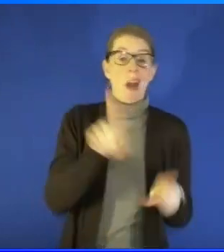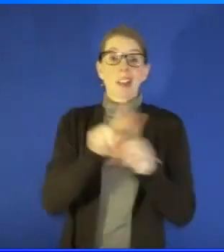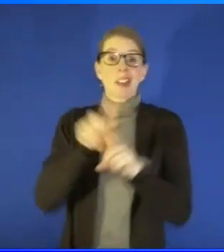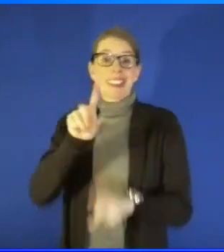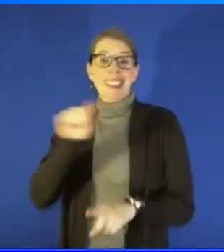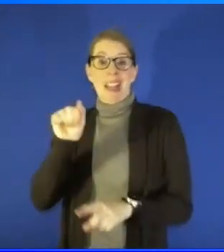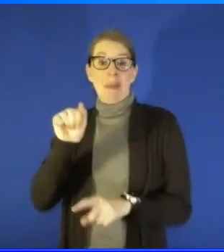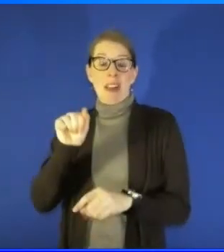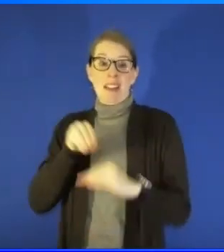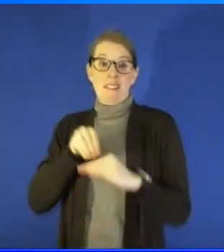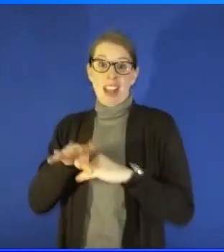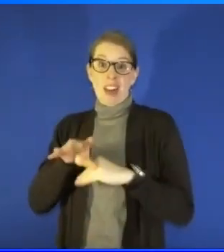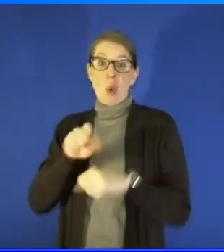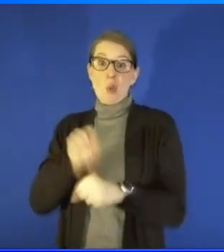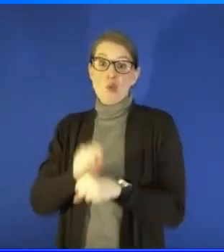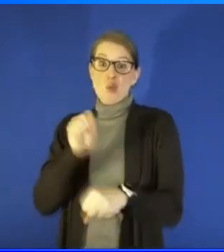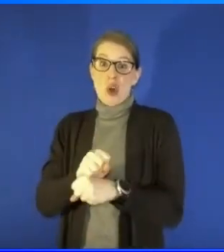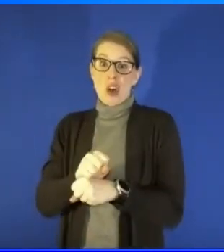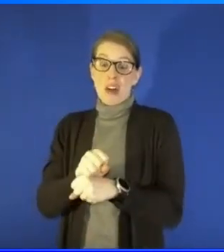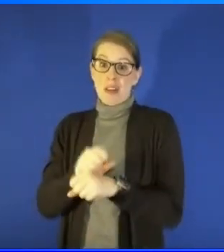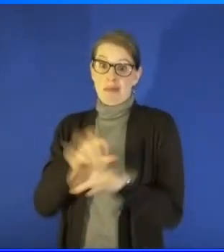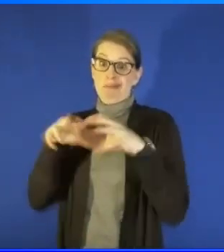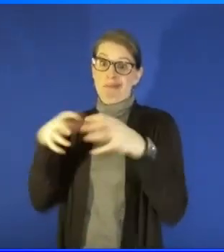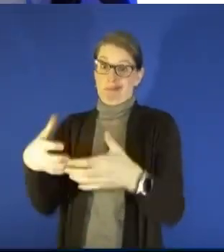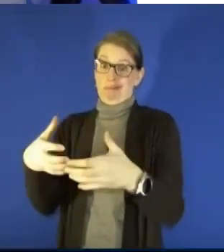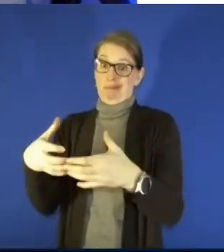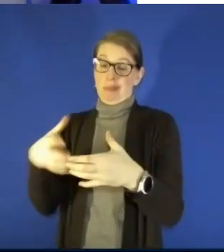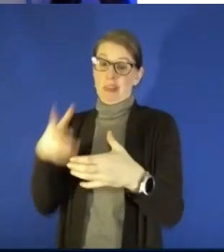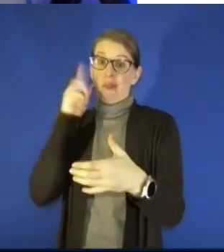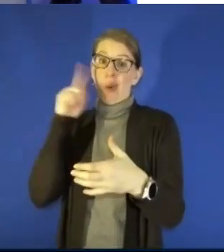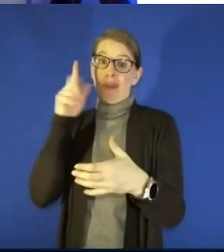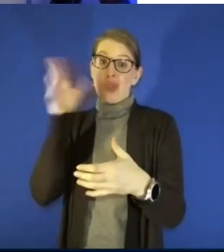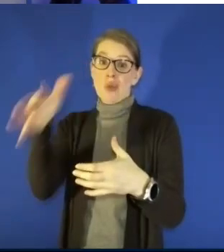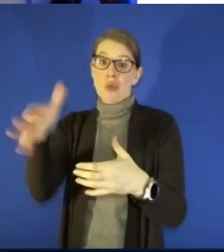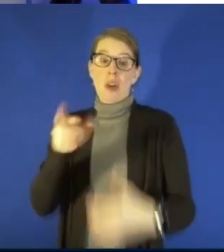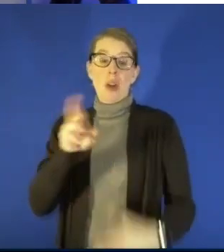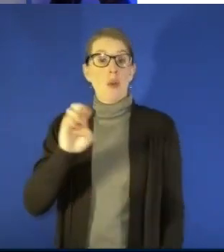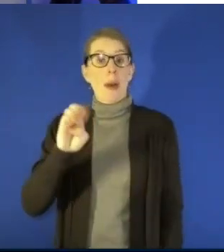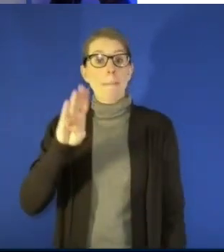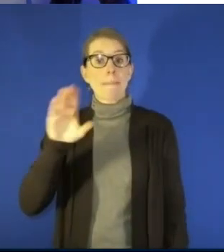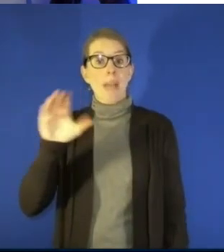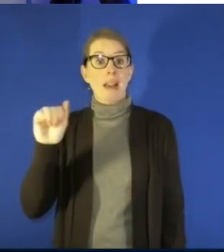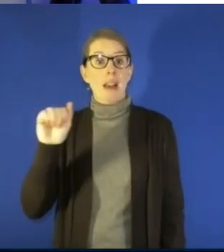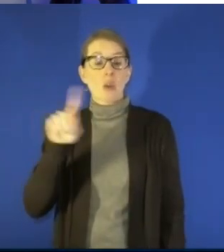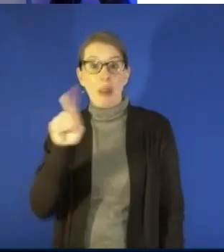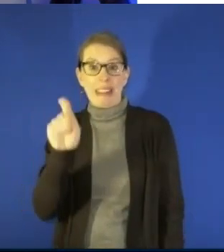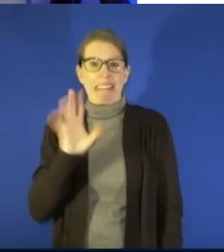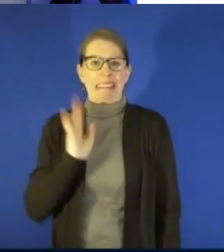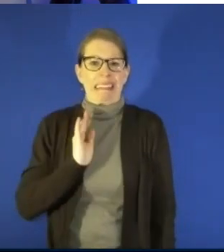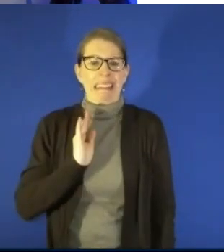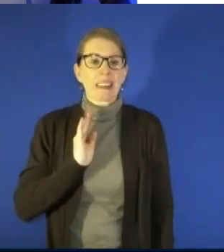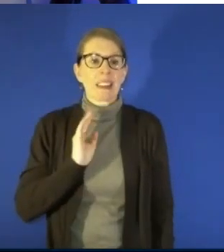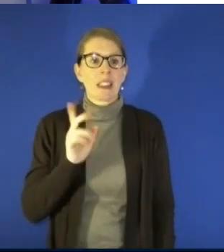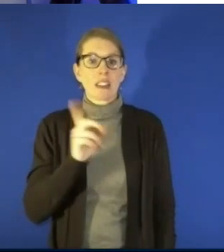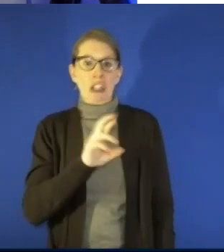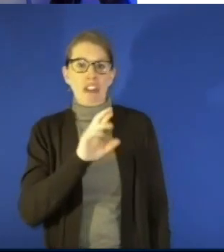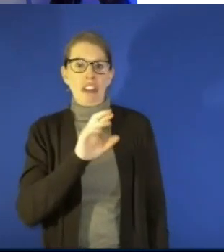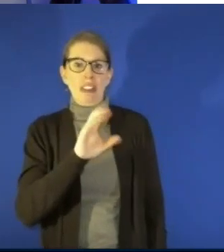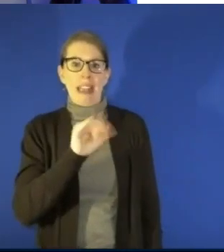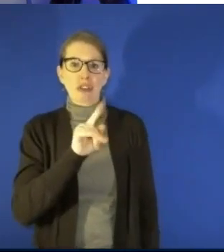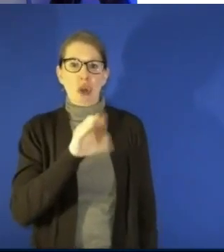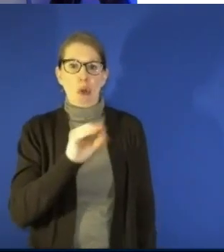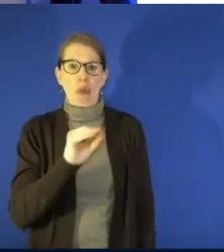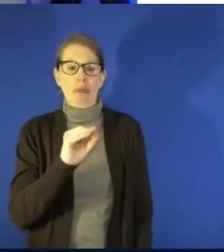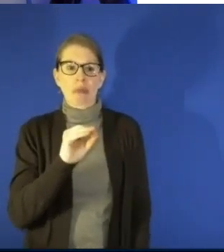our workforce in the future. Rebecca has a question. Oh, can I just ask Dr. Castro one quick question?